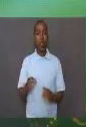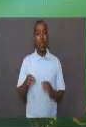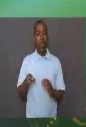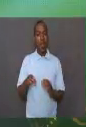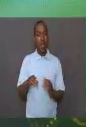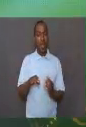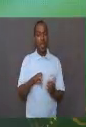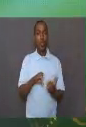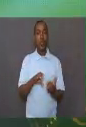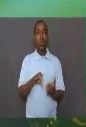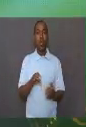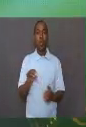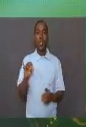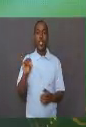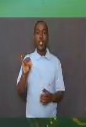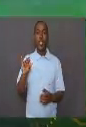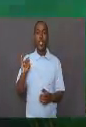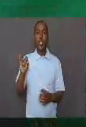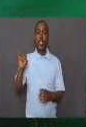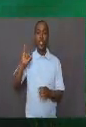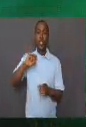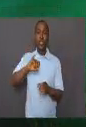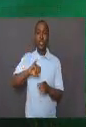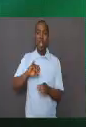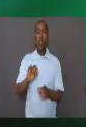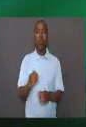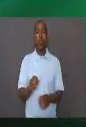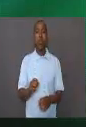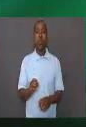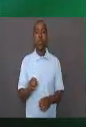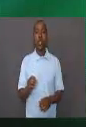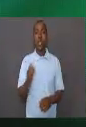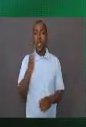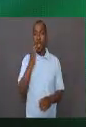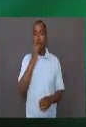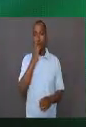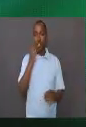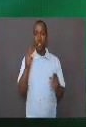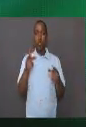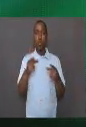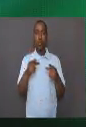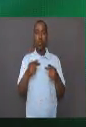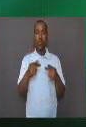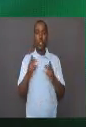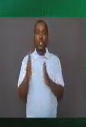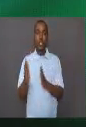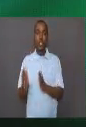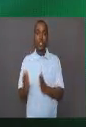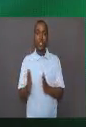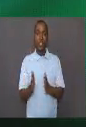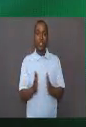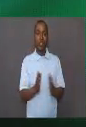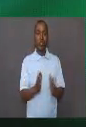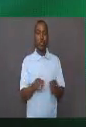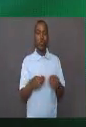or gel, called a culture medium, is designed to